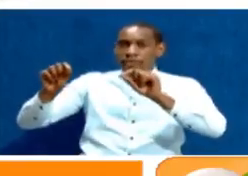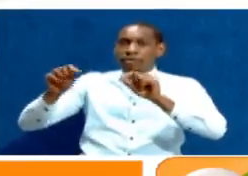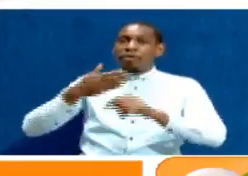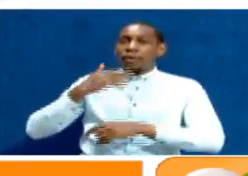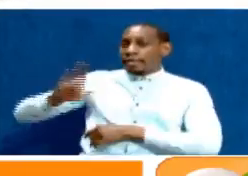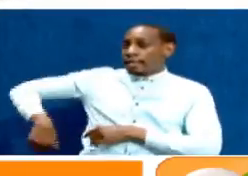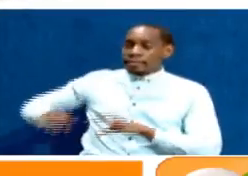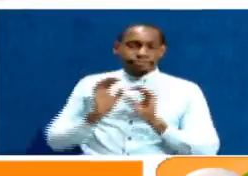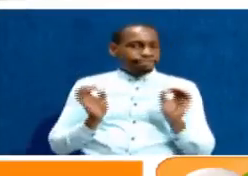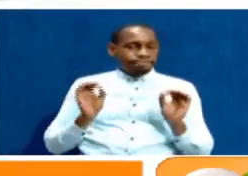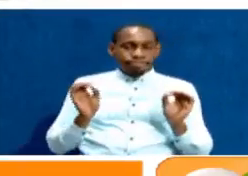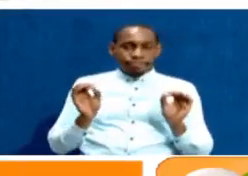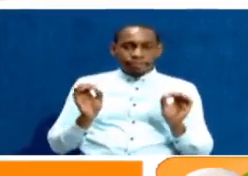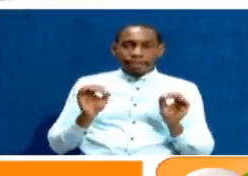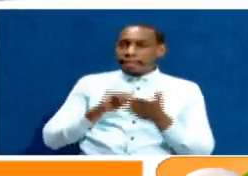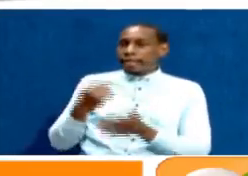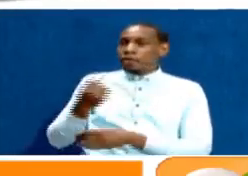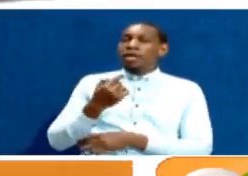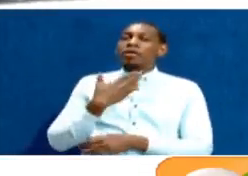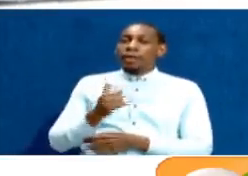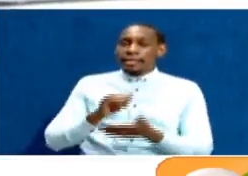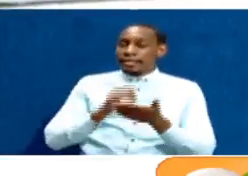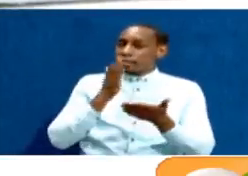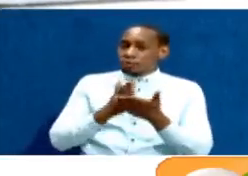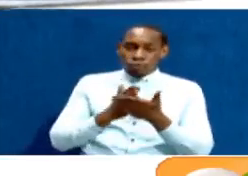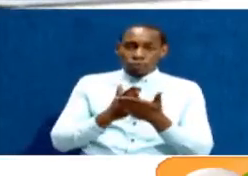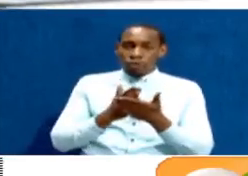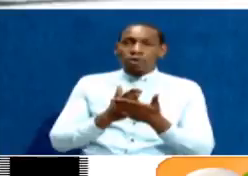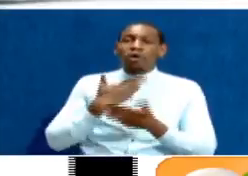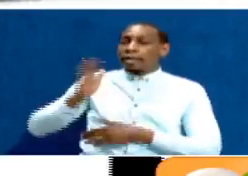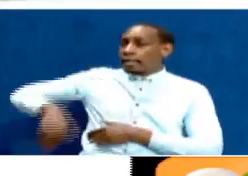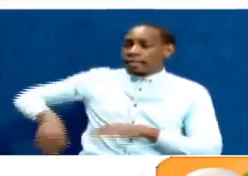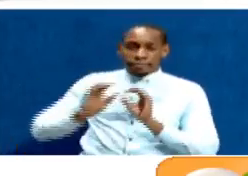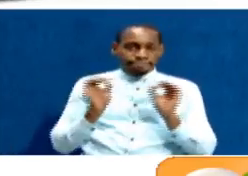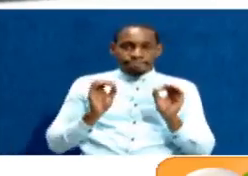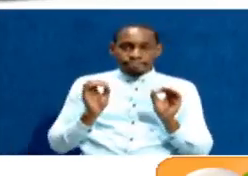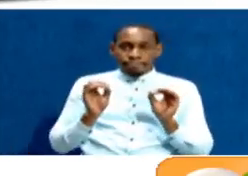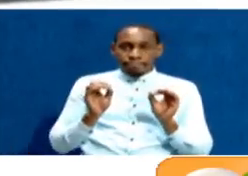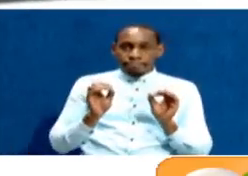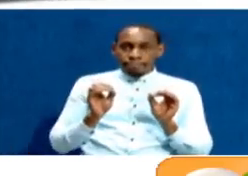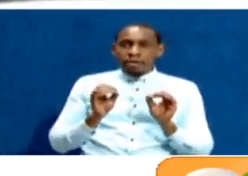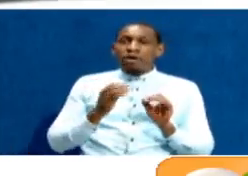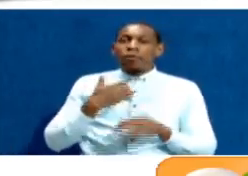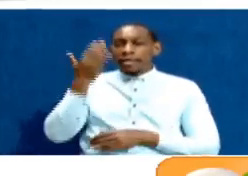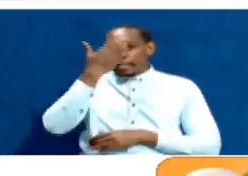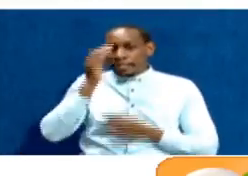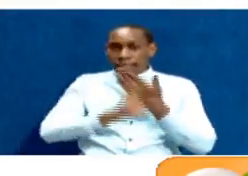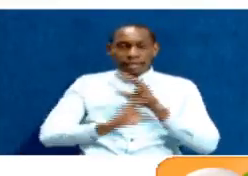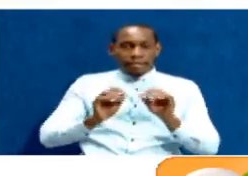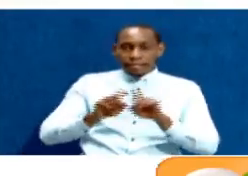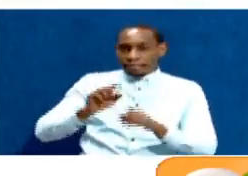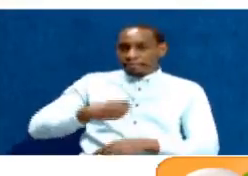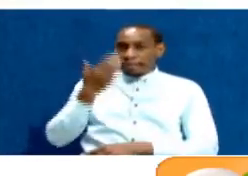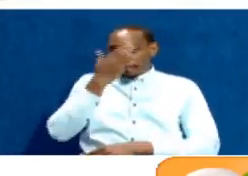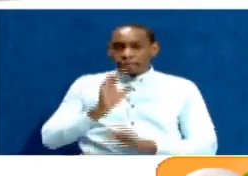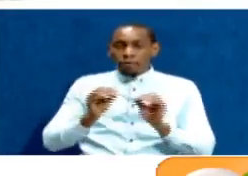to be the last. Hiyo ndio mimi nataka, ile ukweli kwa romista kwa mwisho. Sasa kuletea nchi aibu, sasa kujileta mimi mwenyewe aibu,